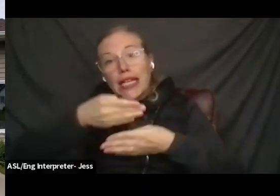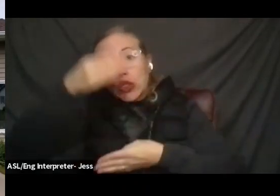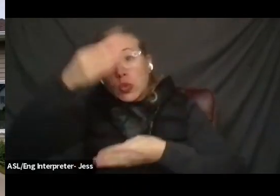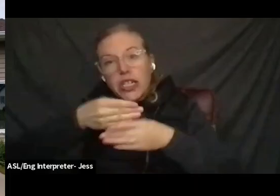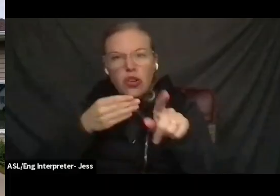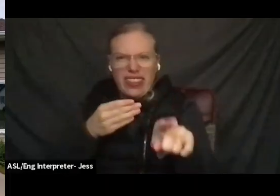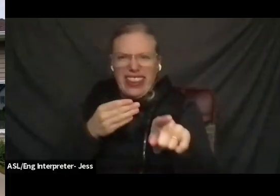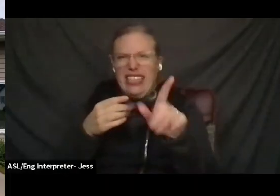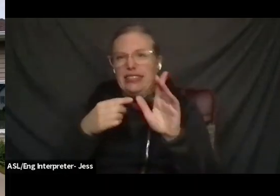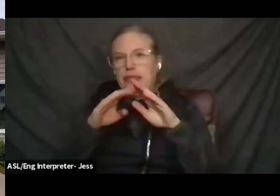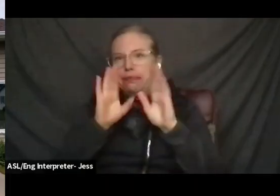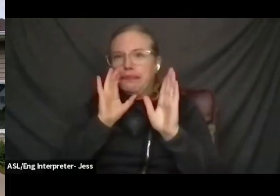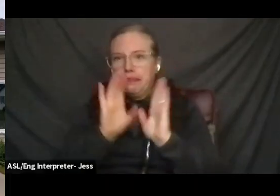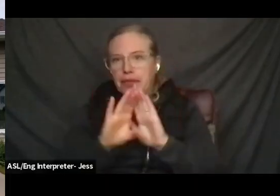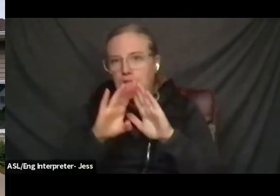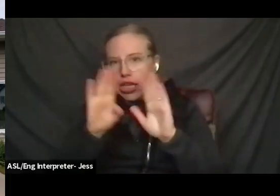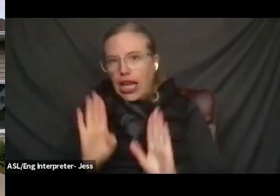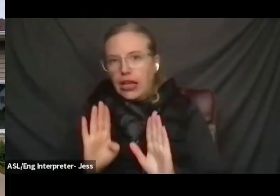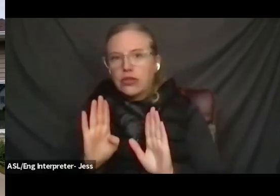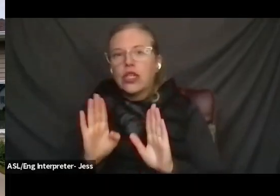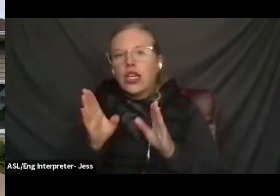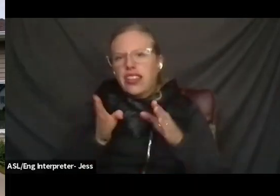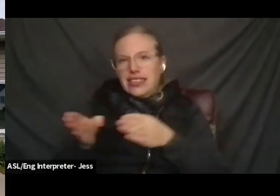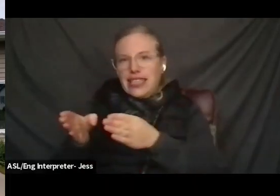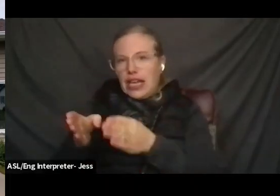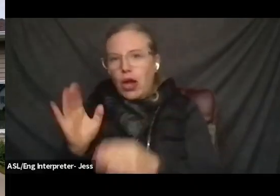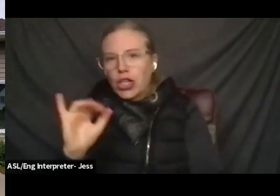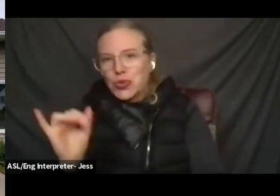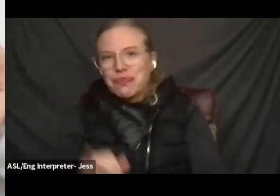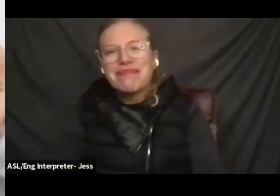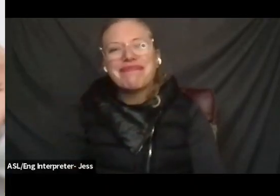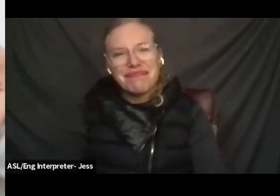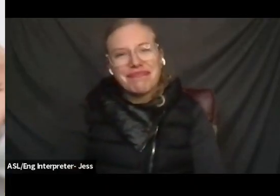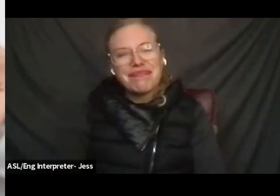this house that we also did that sidewalk on as well.